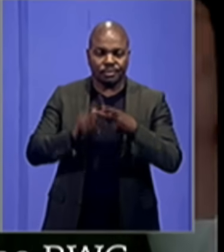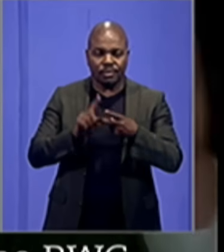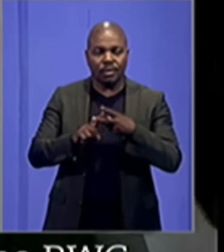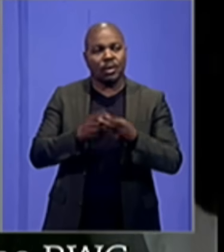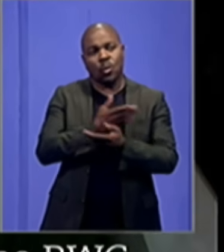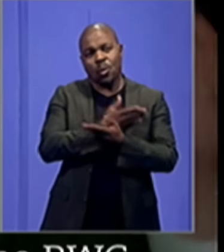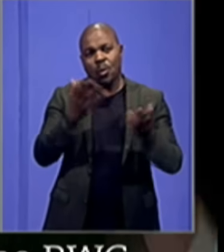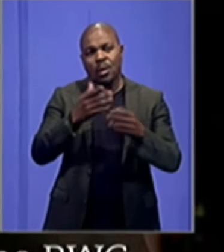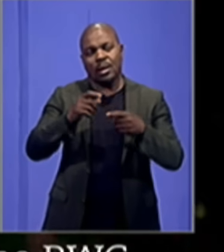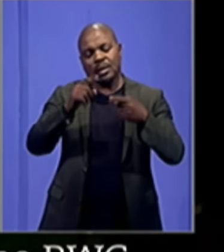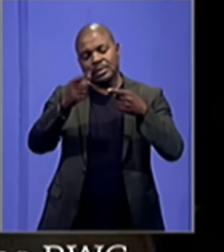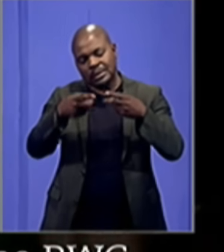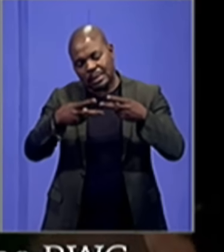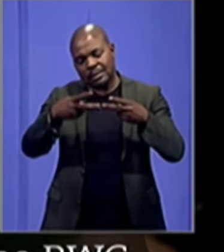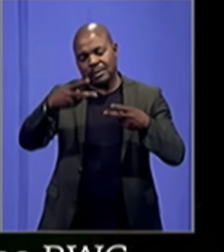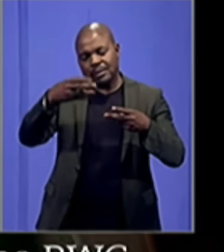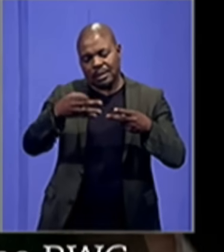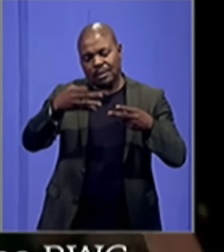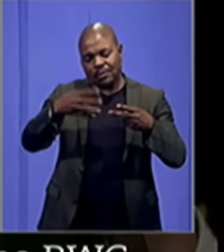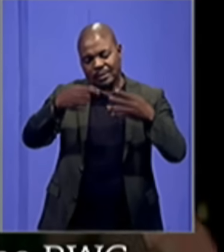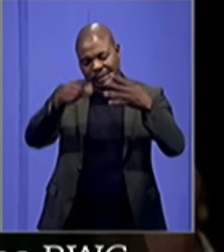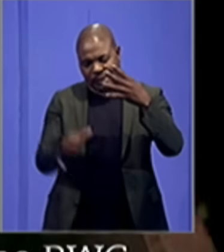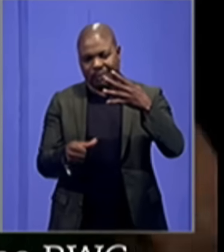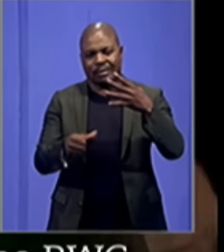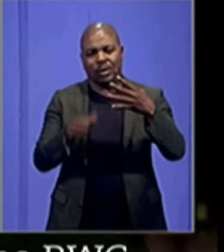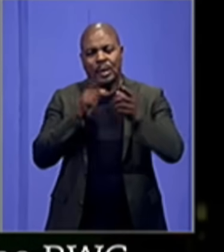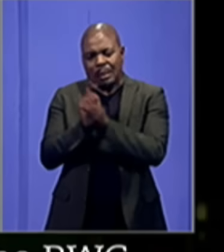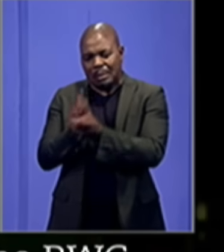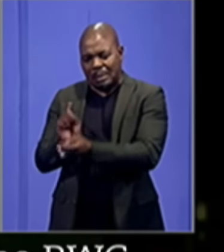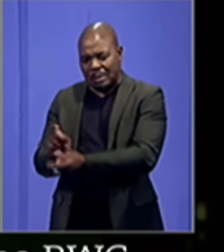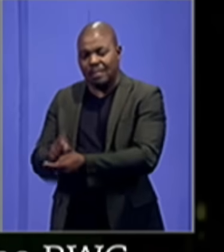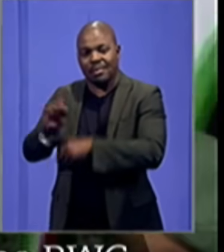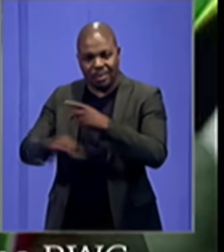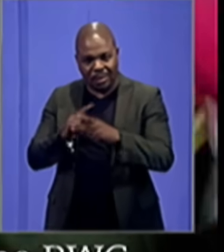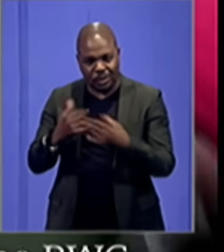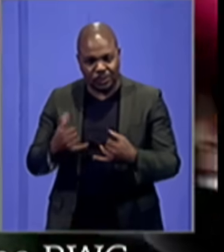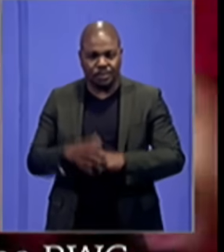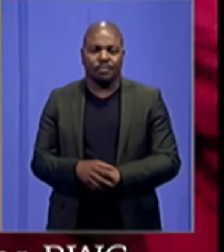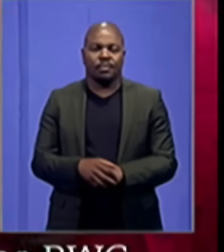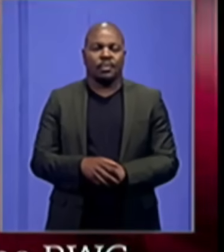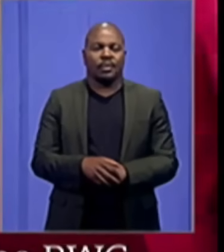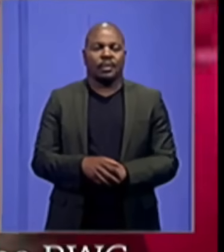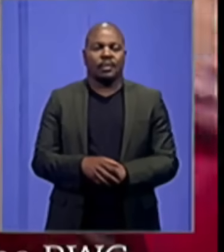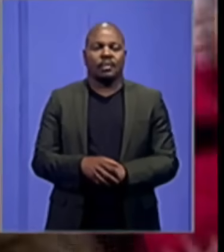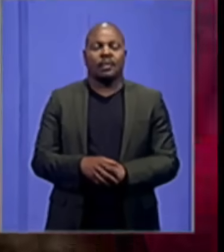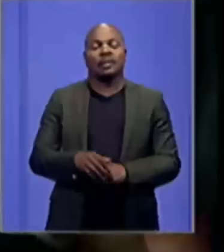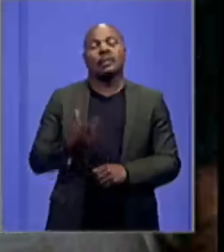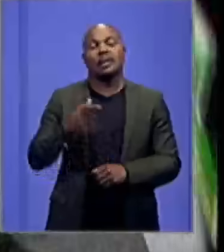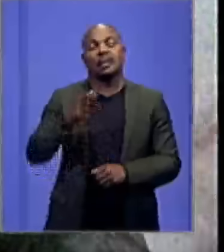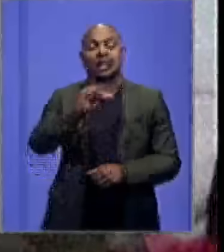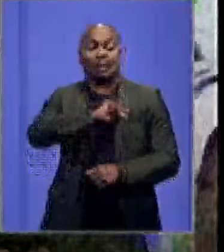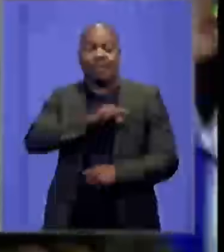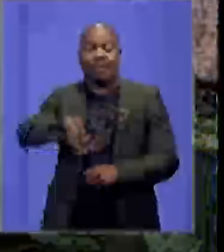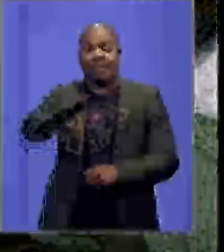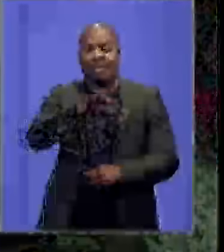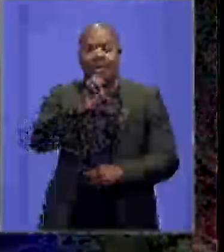team from number 2 to number 6 in the world. We have had to play to get to this point tonight. Ka le hlakong le leng ba a iba qebega Eastern